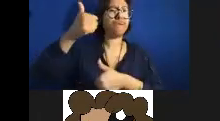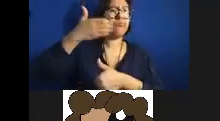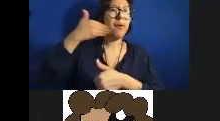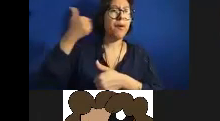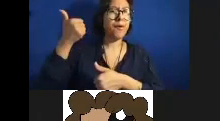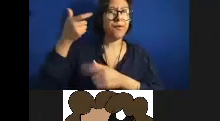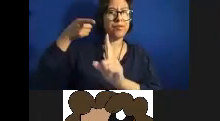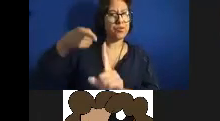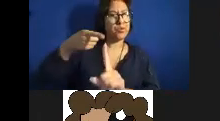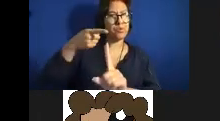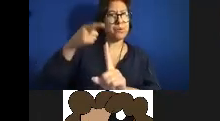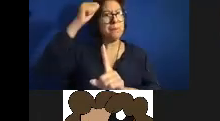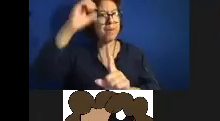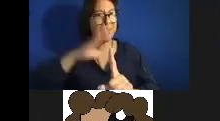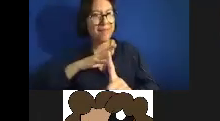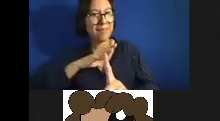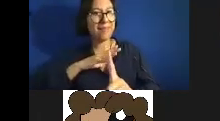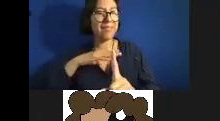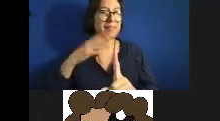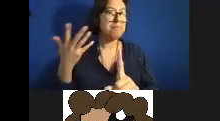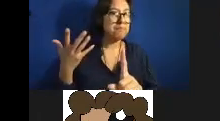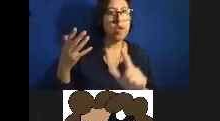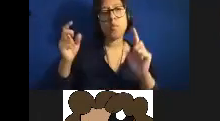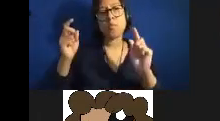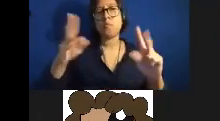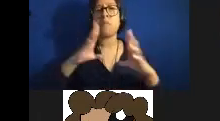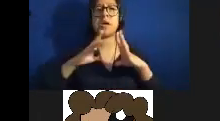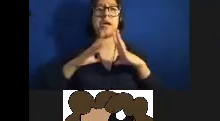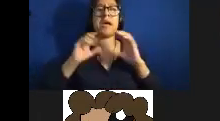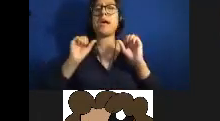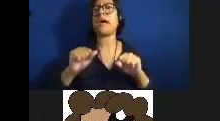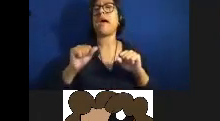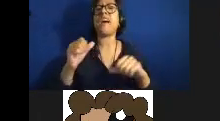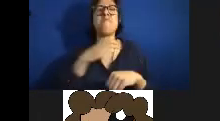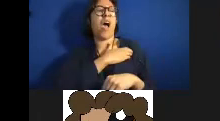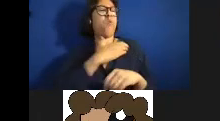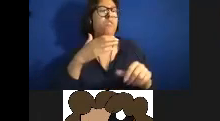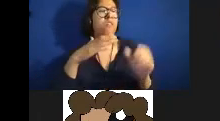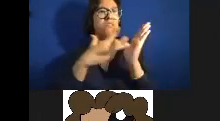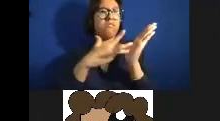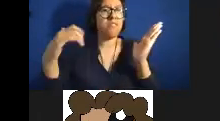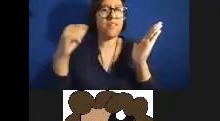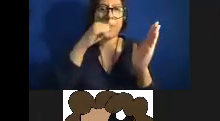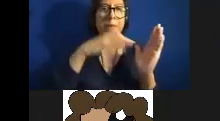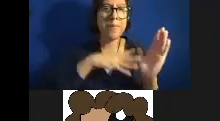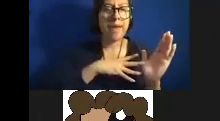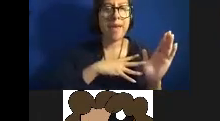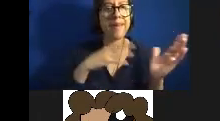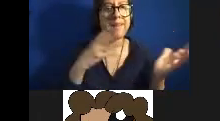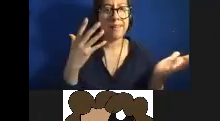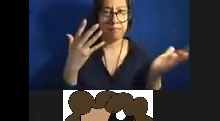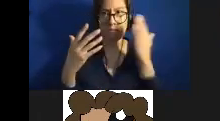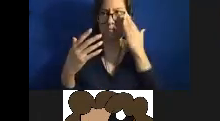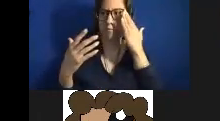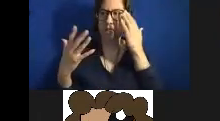they're a certain gender, or, you know, it's okay to put their hands on someone because they